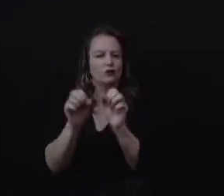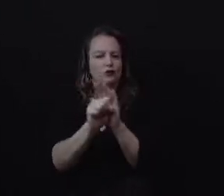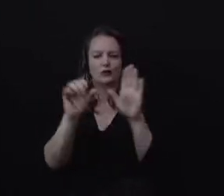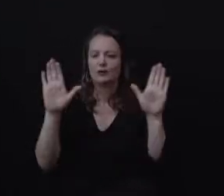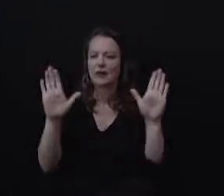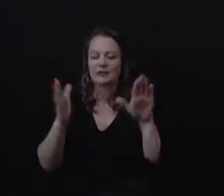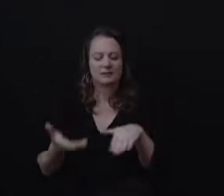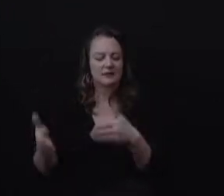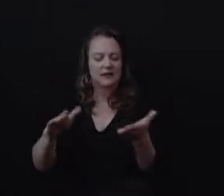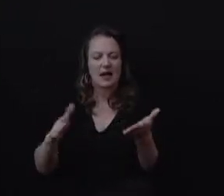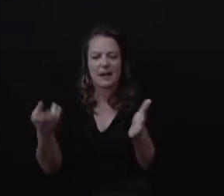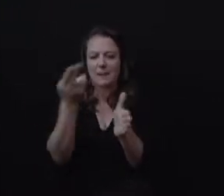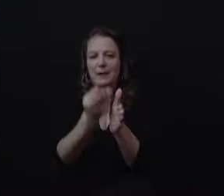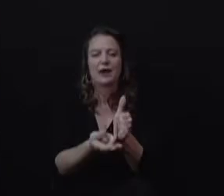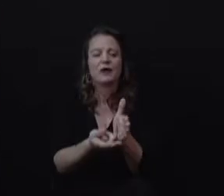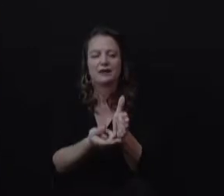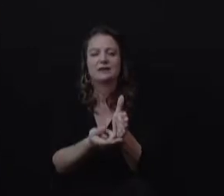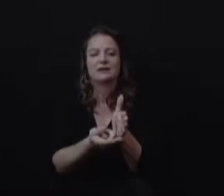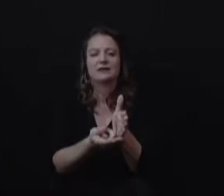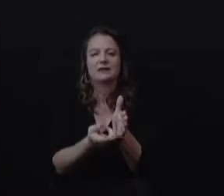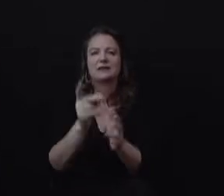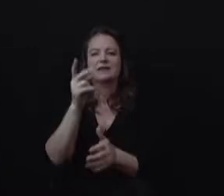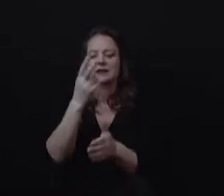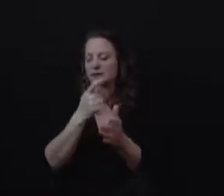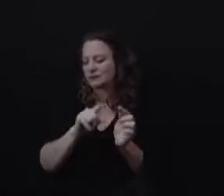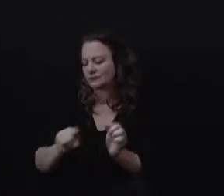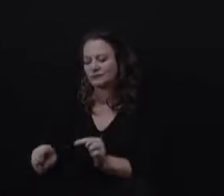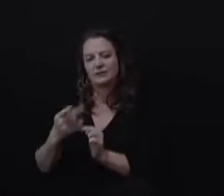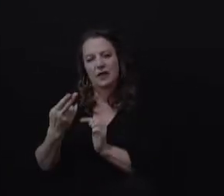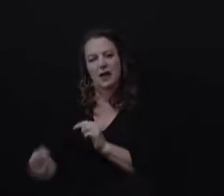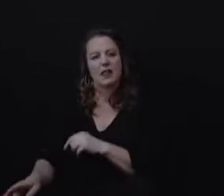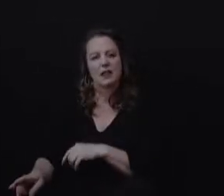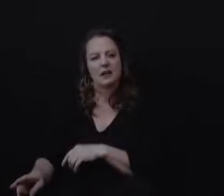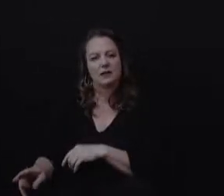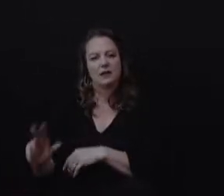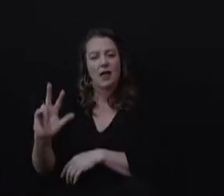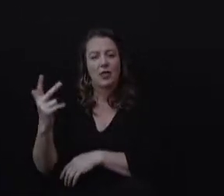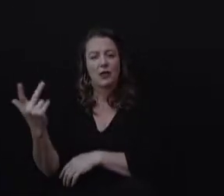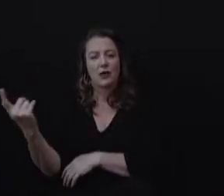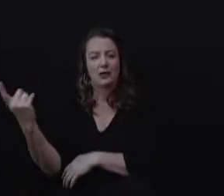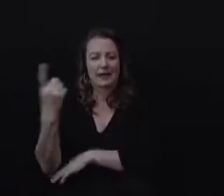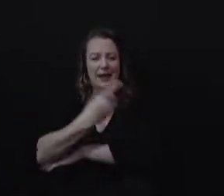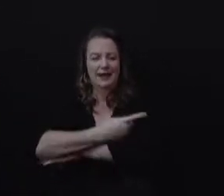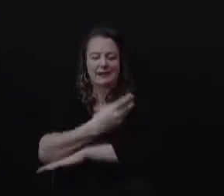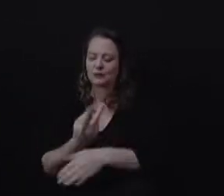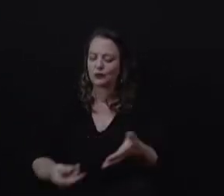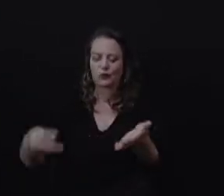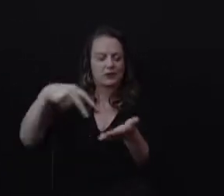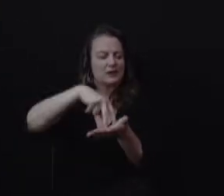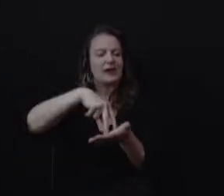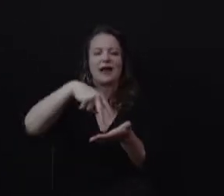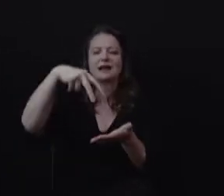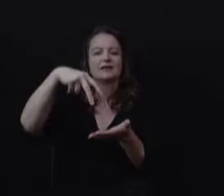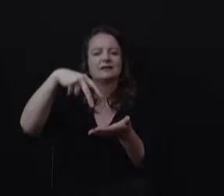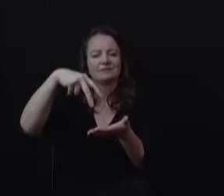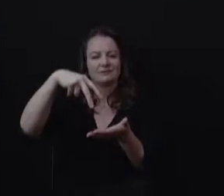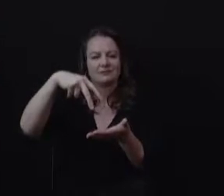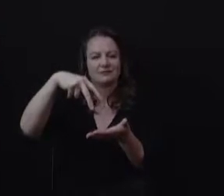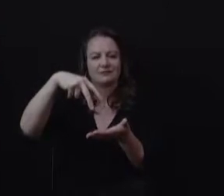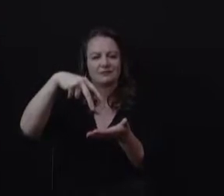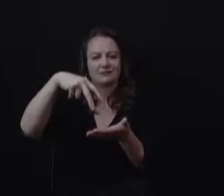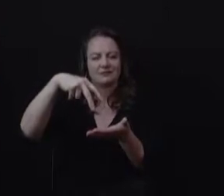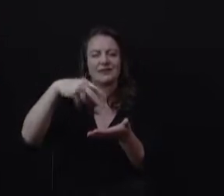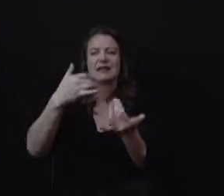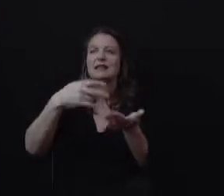died, and was buried. He descended into hell. On the third day, he rose again from the dead, and